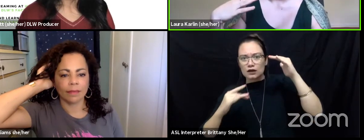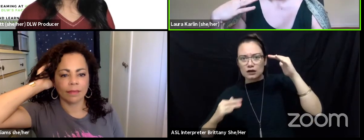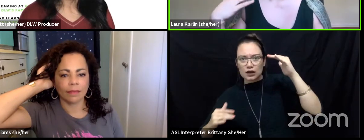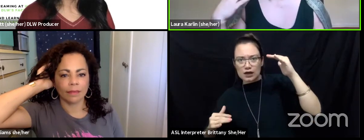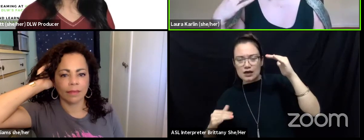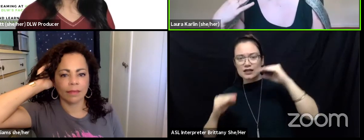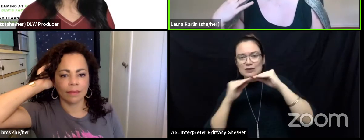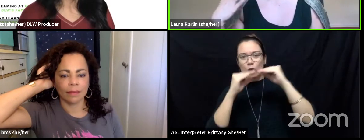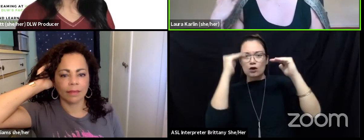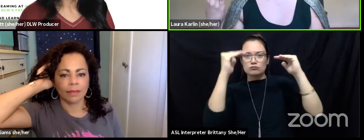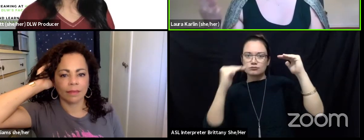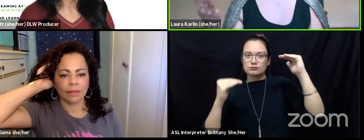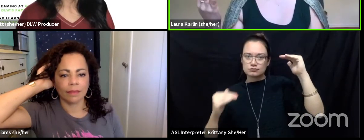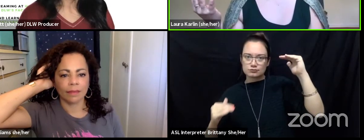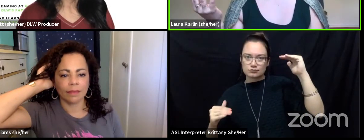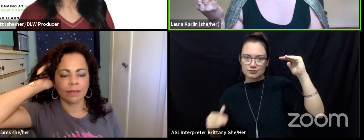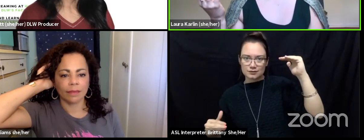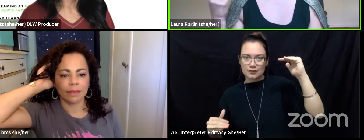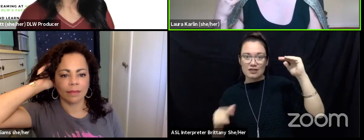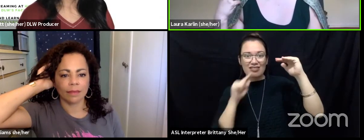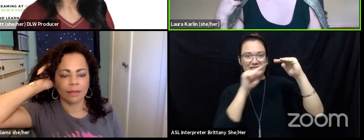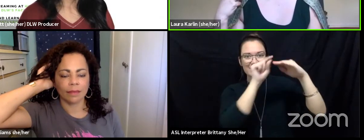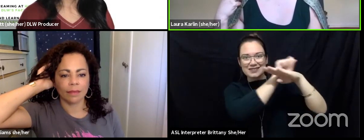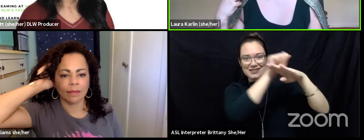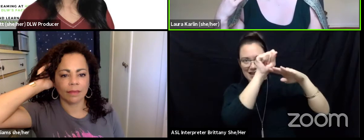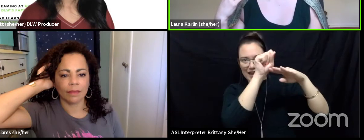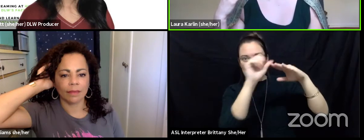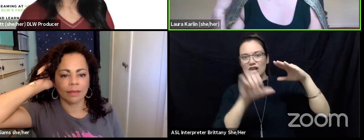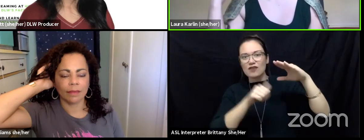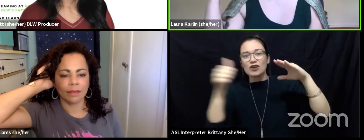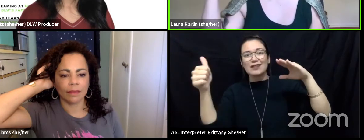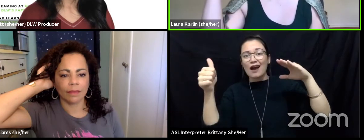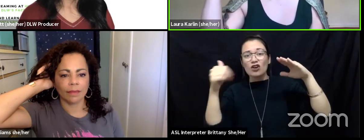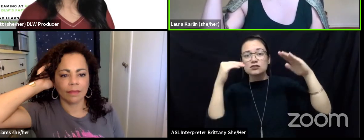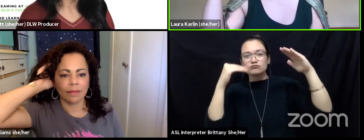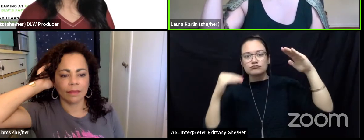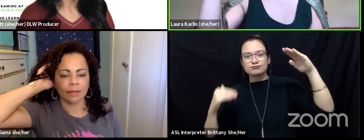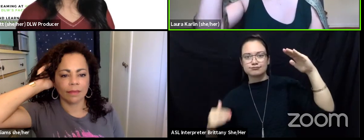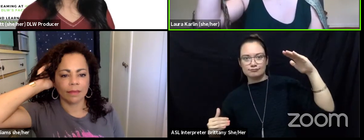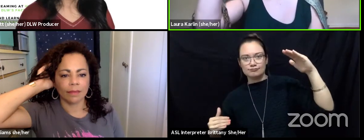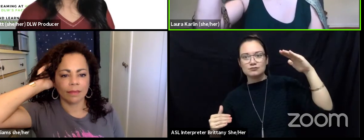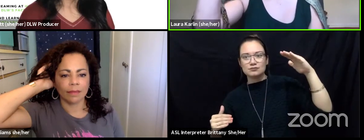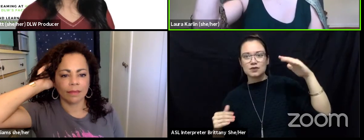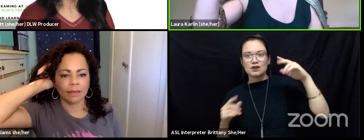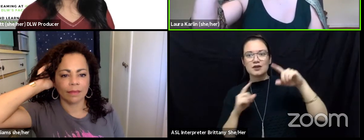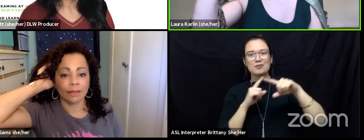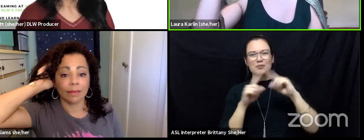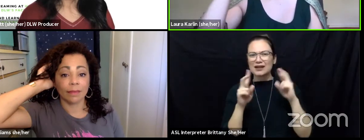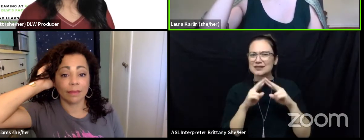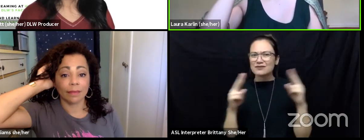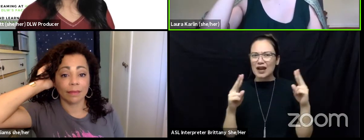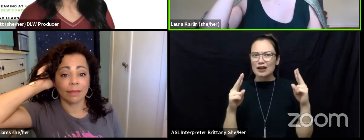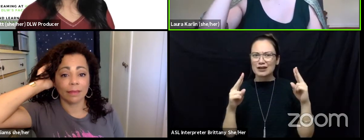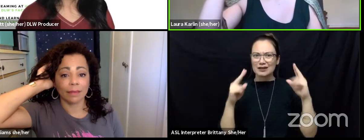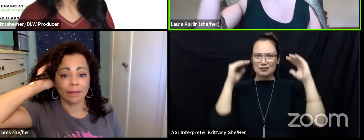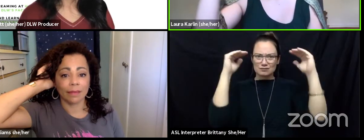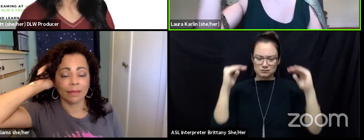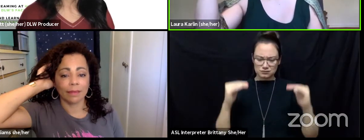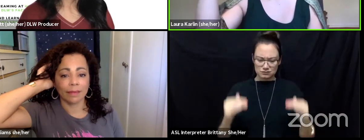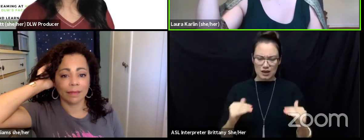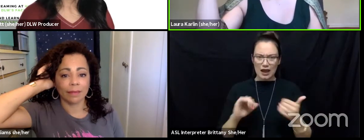hierarchical. And it's what I see as, you know, in a lot of ways, it's a really patriarchal way of organizing